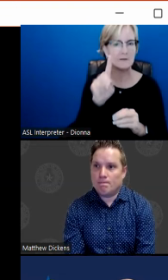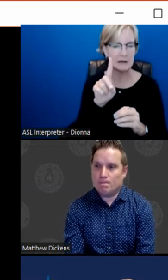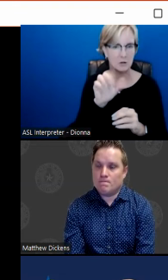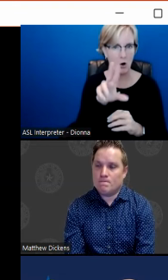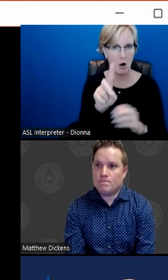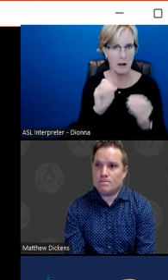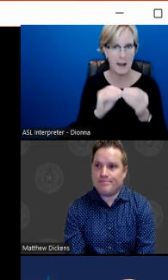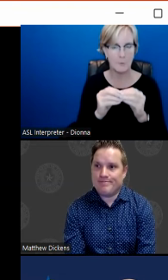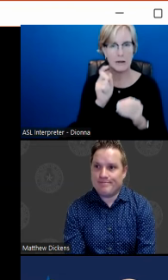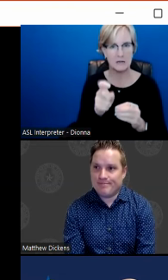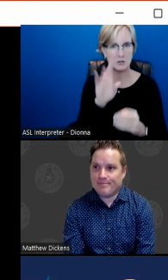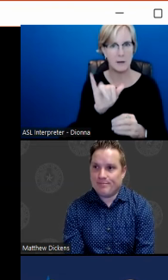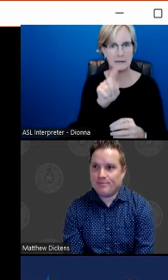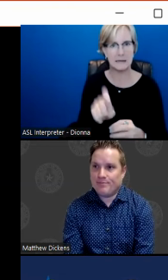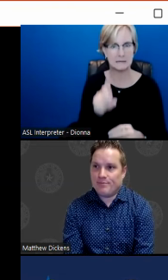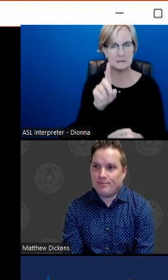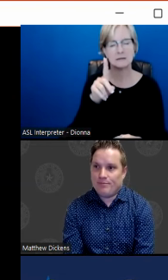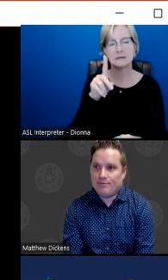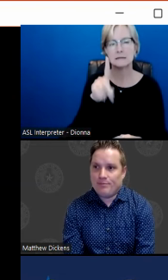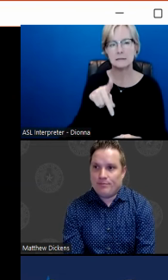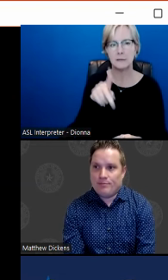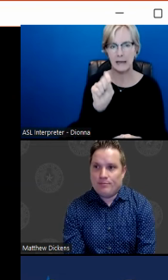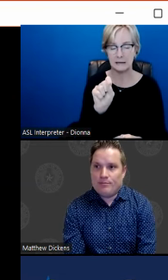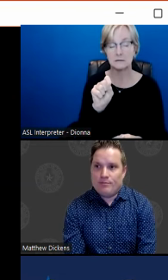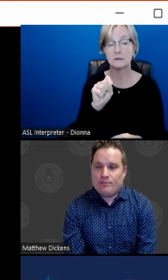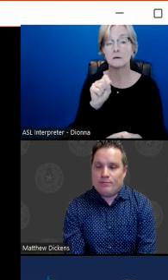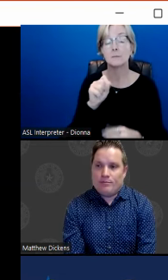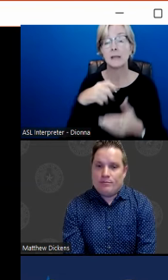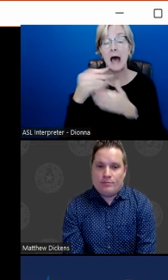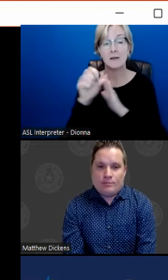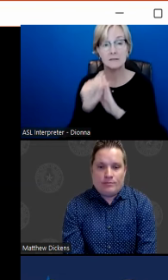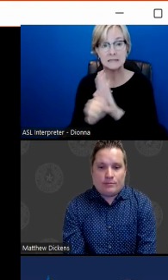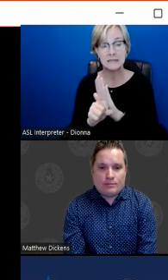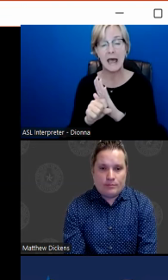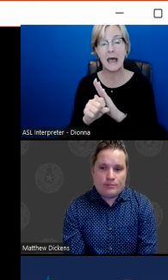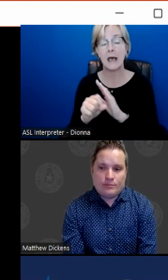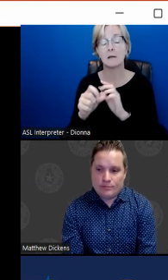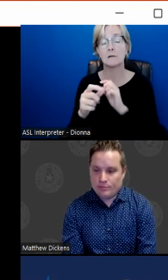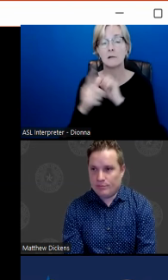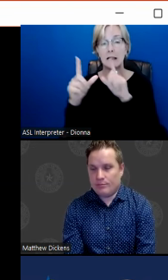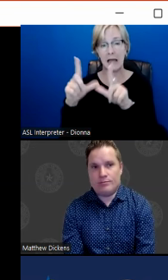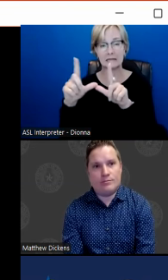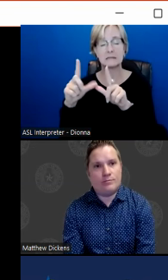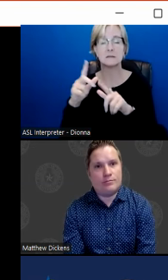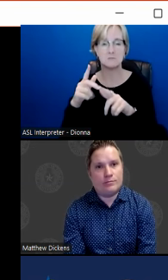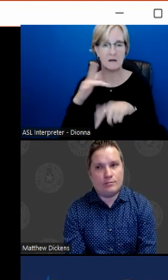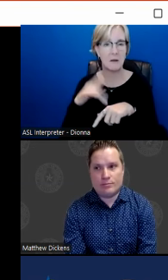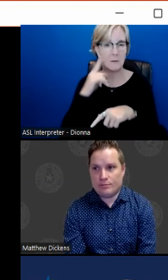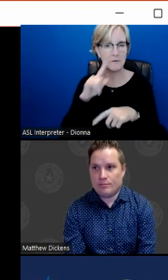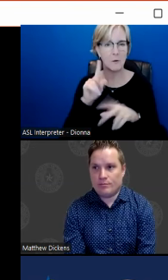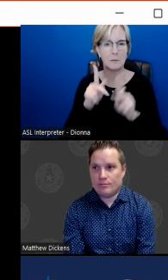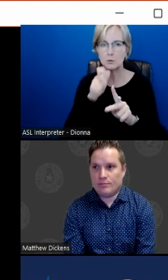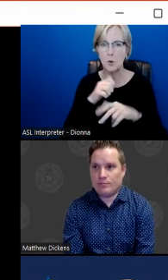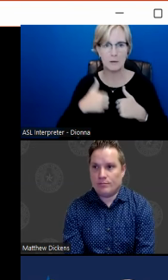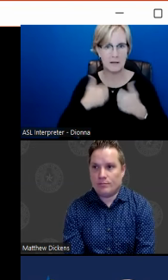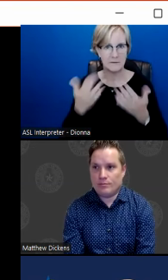issued by the Texas Department of Public Safety. Out-of-state driver license or identification is allowed for non-residents who have a Texas